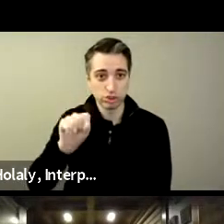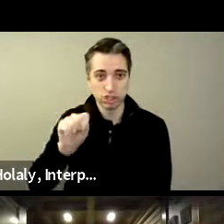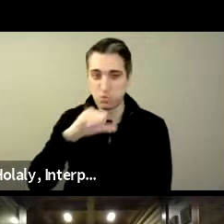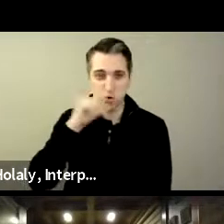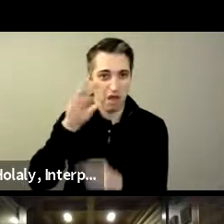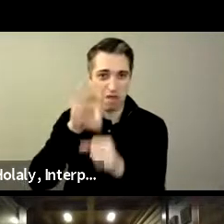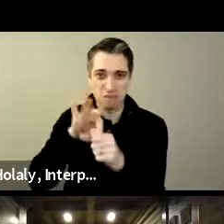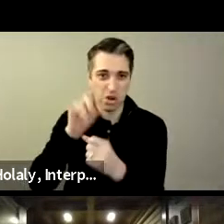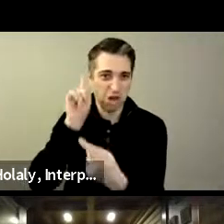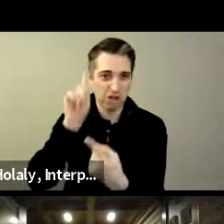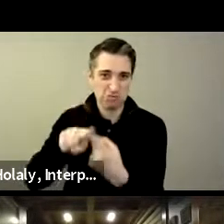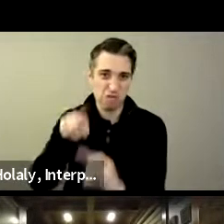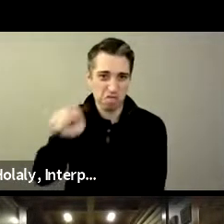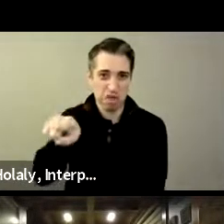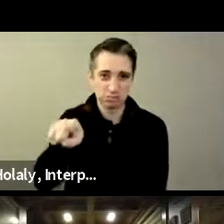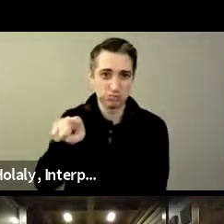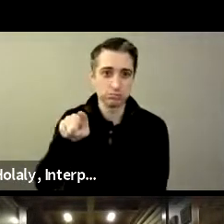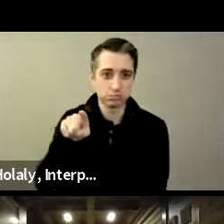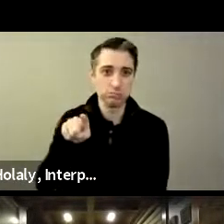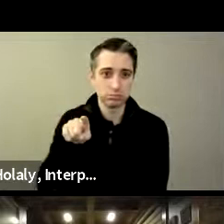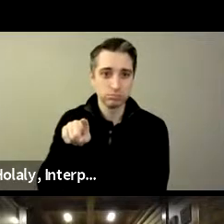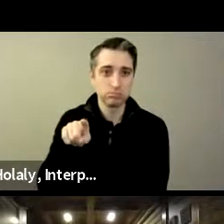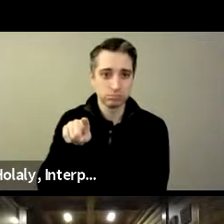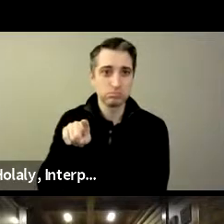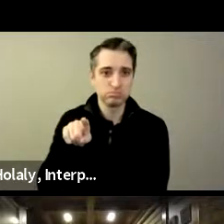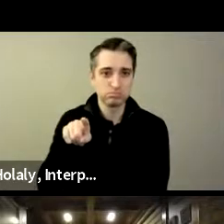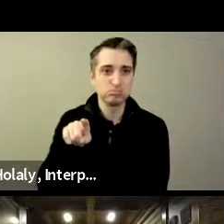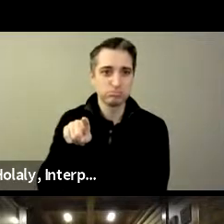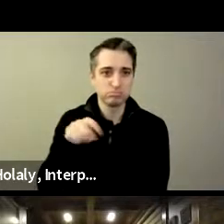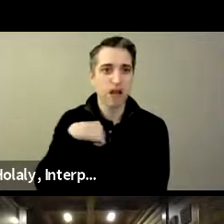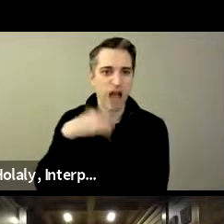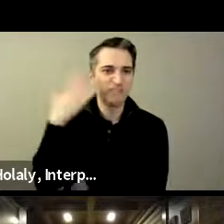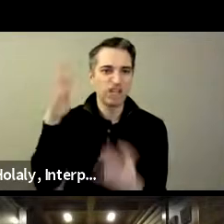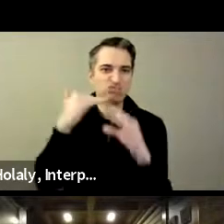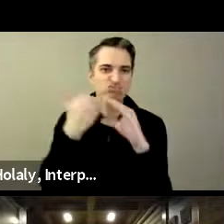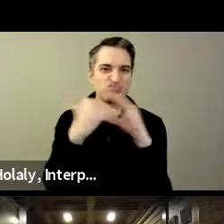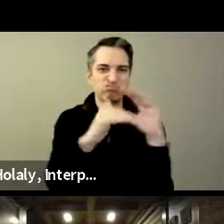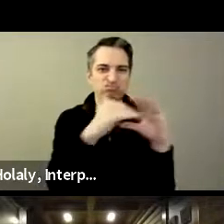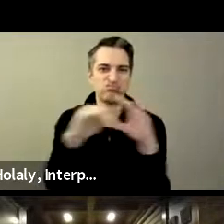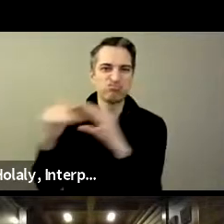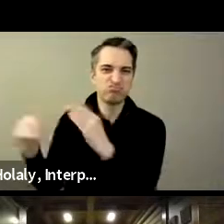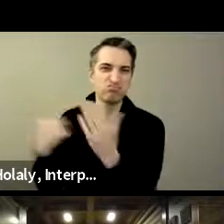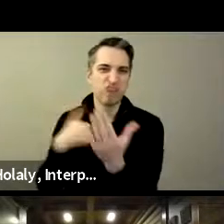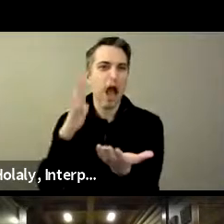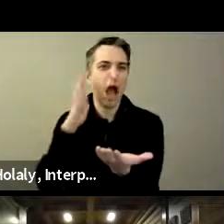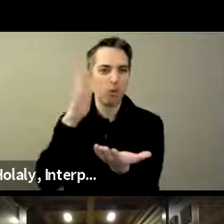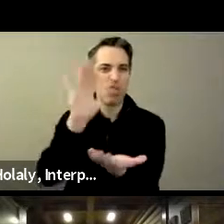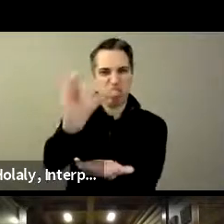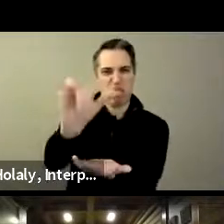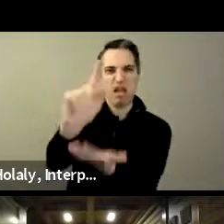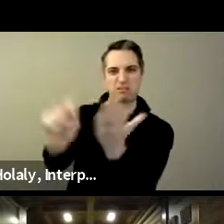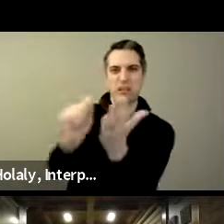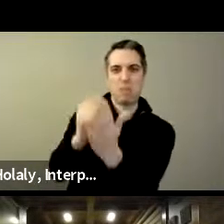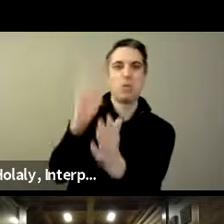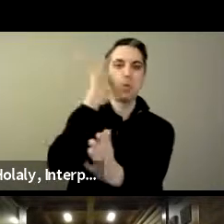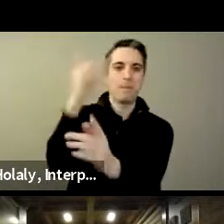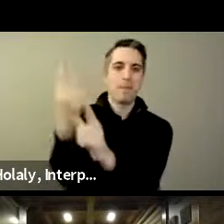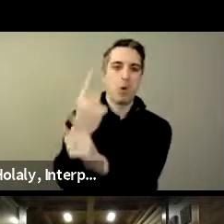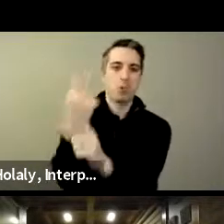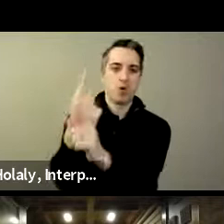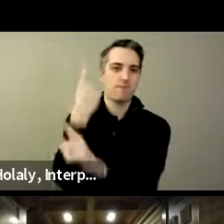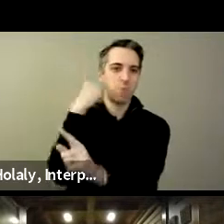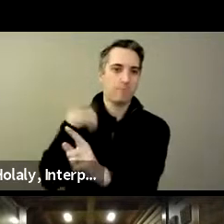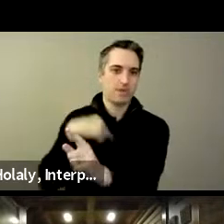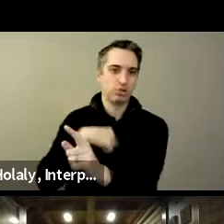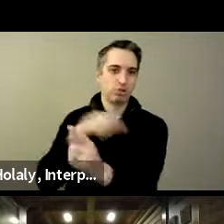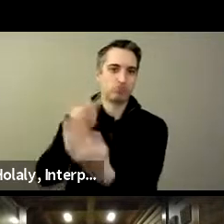on it until then. So I've sent the communication out, and I just said at that time, it probably would be appropriate for me to